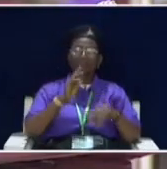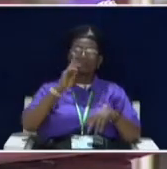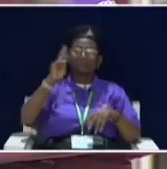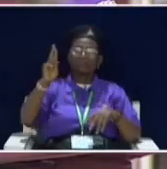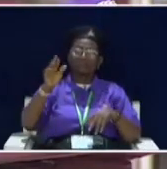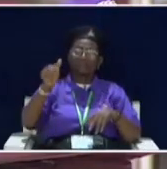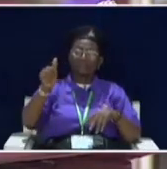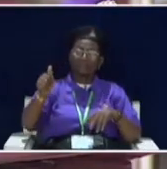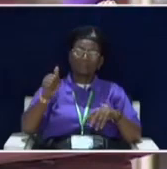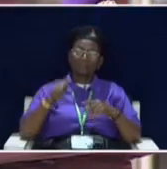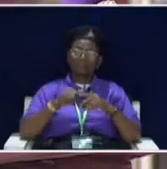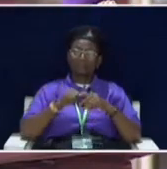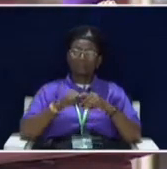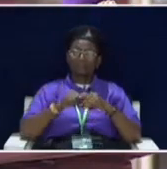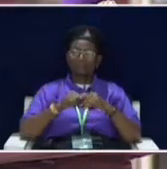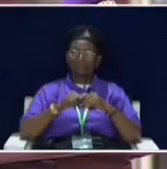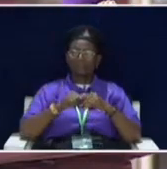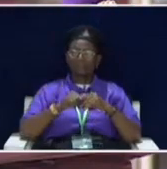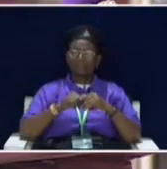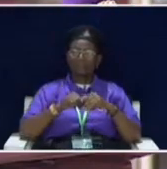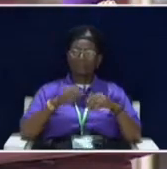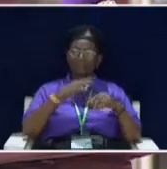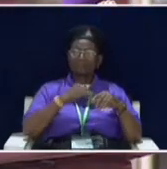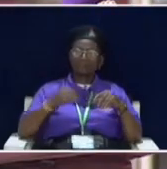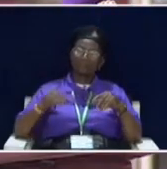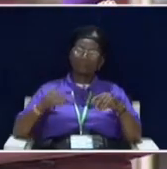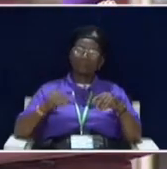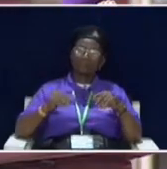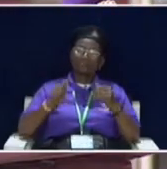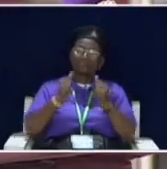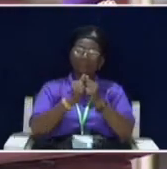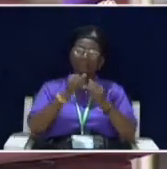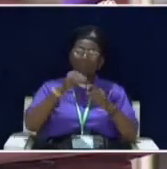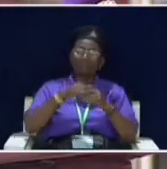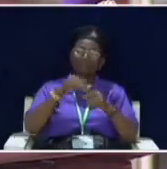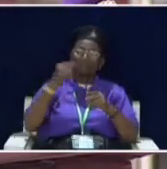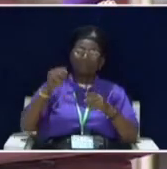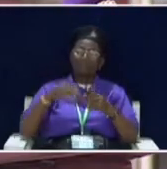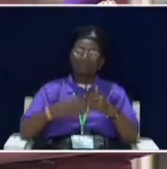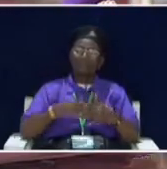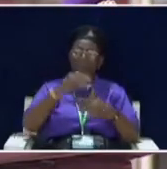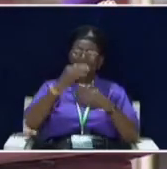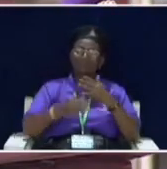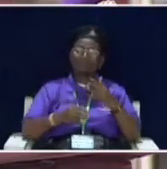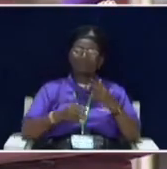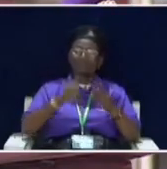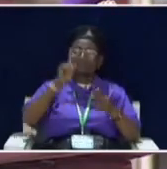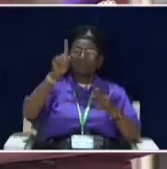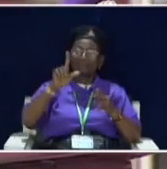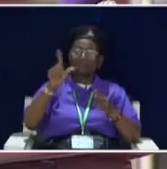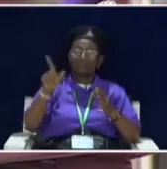And within the next 1 hour, by the grace of God, that